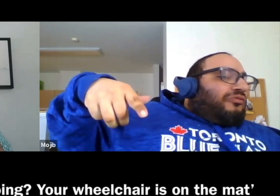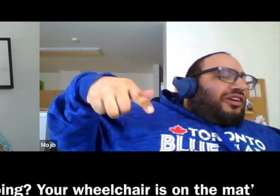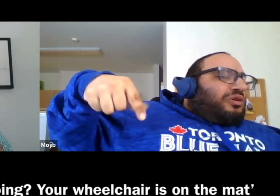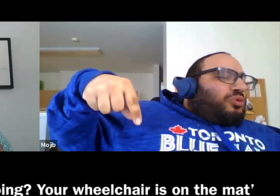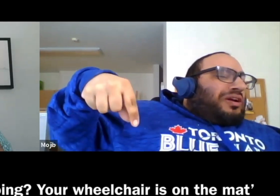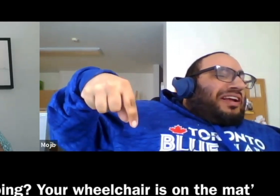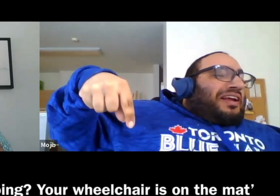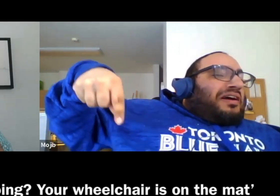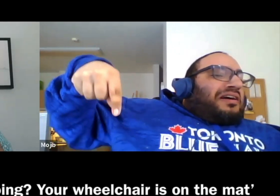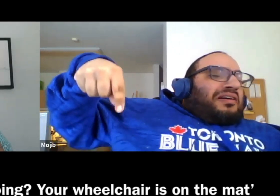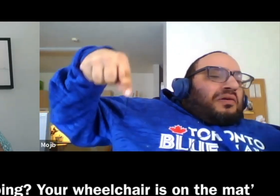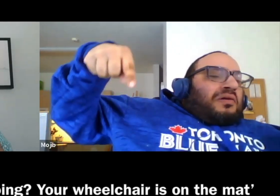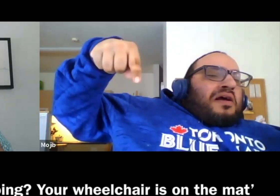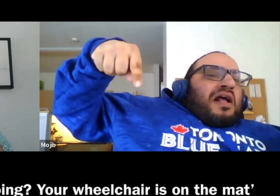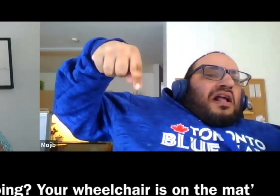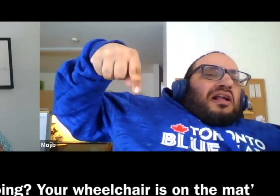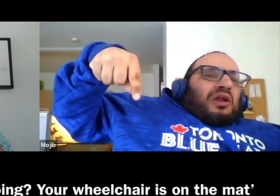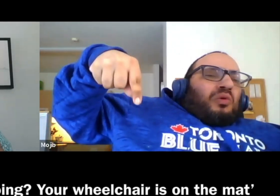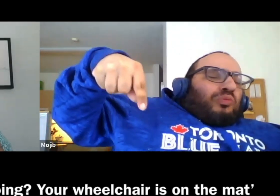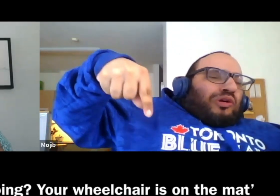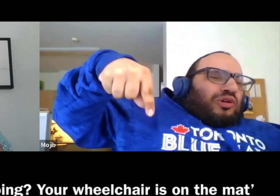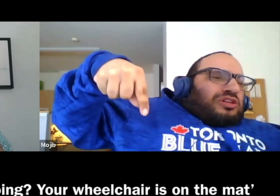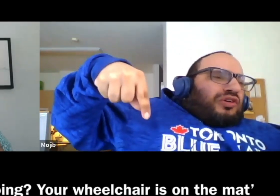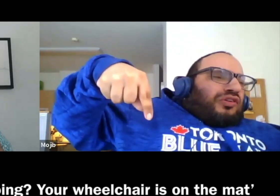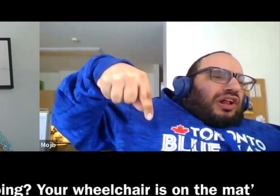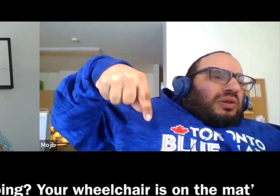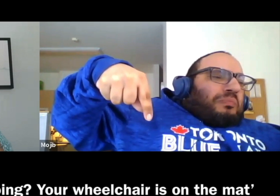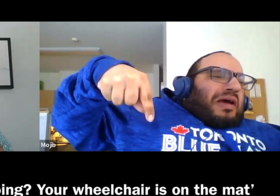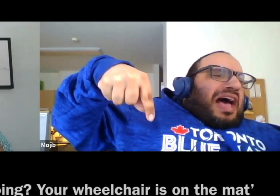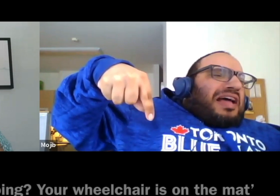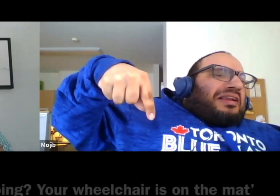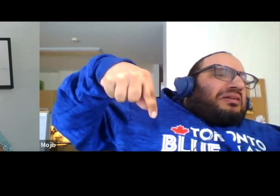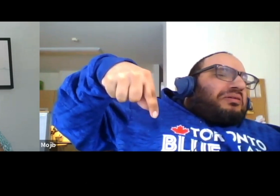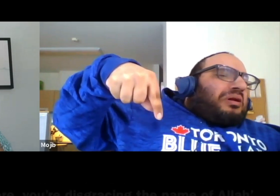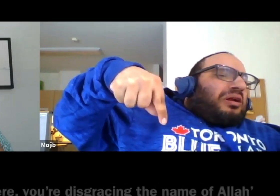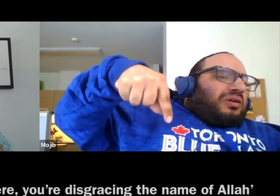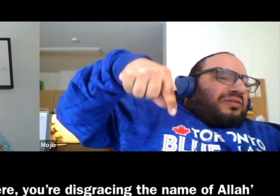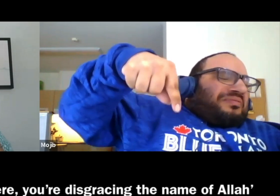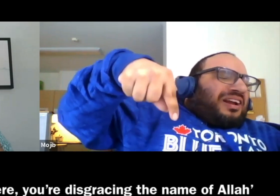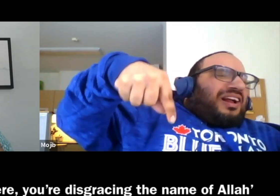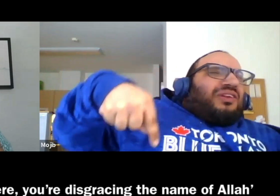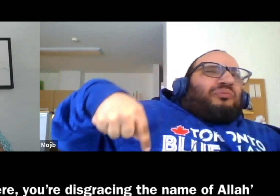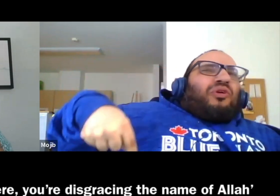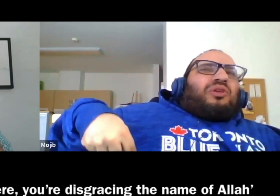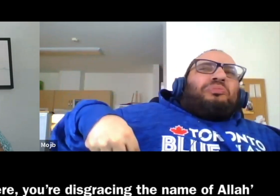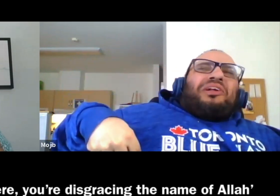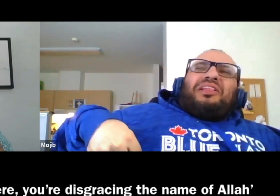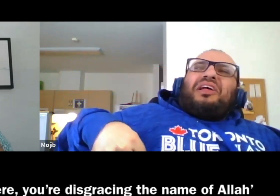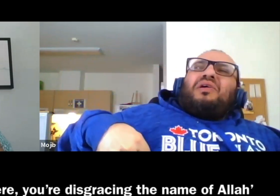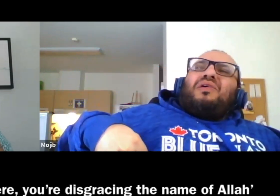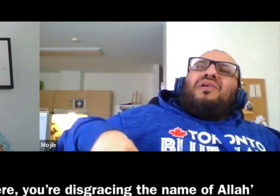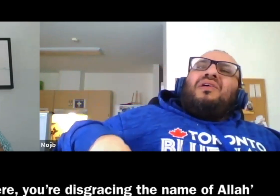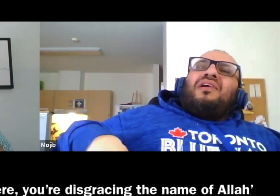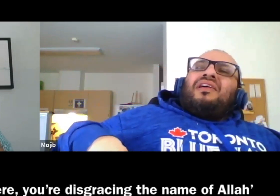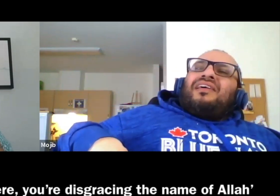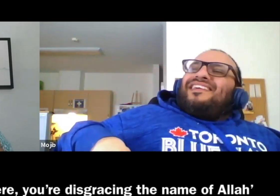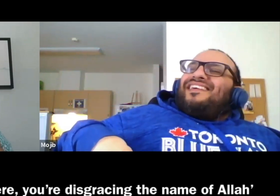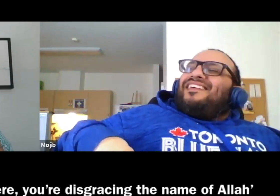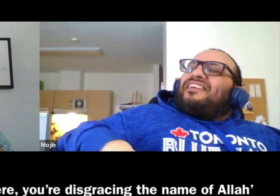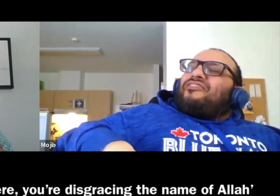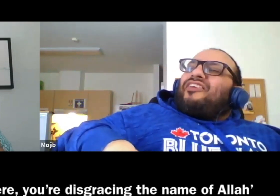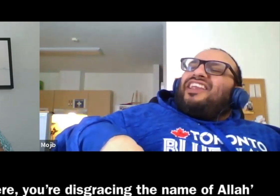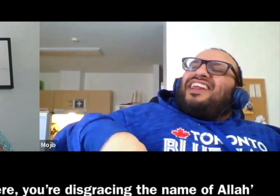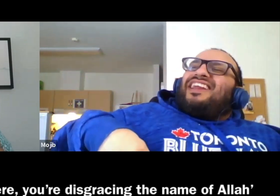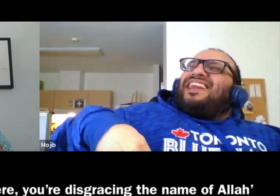He's like, what are you doing? Your wheelchair's on the mat, not supposed to be there.